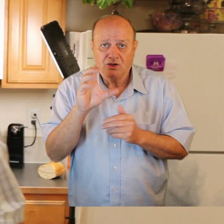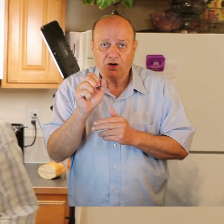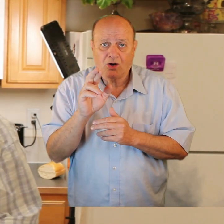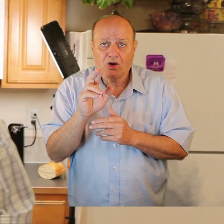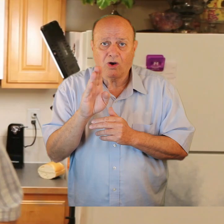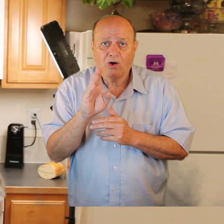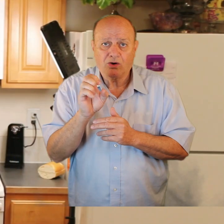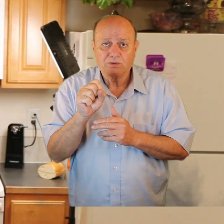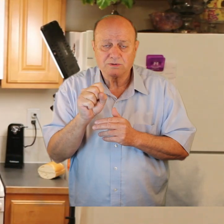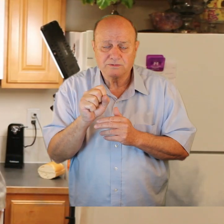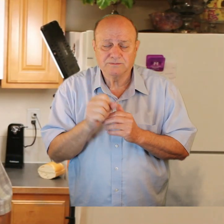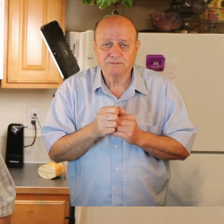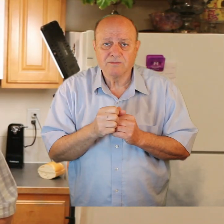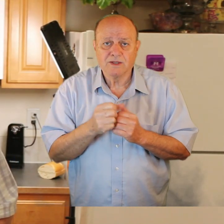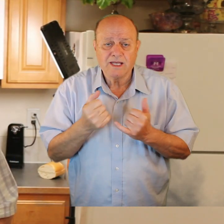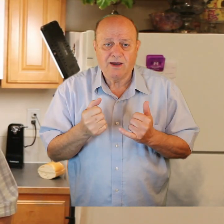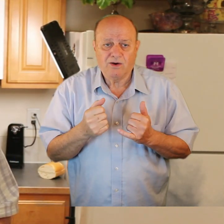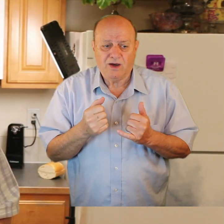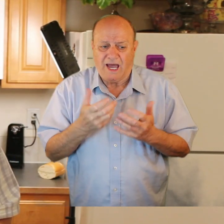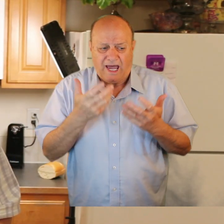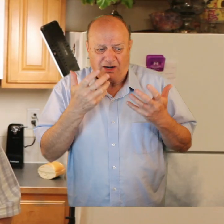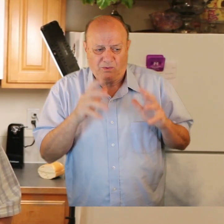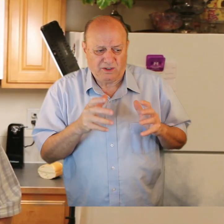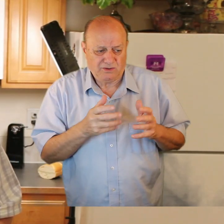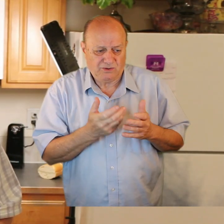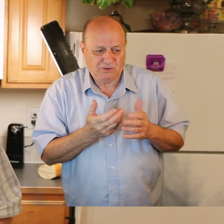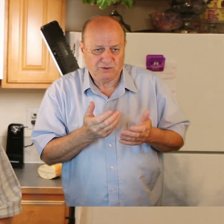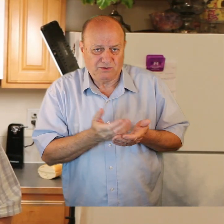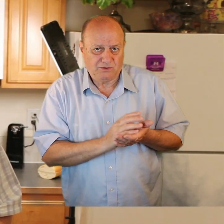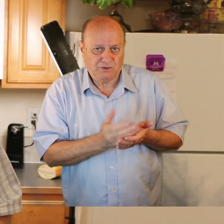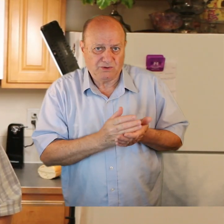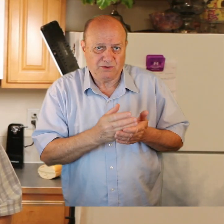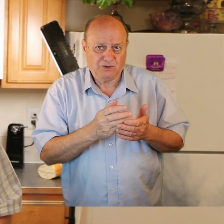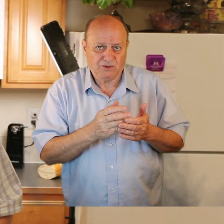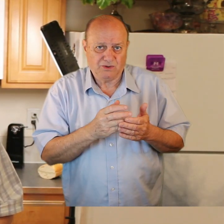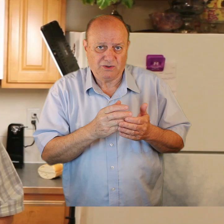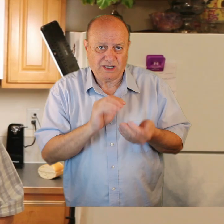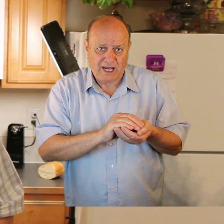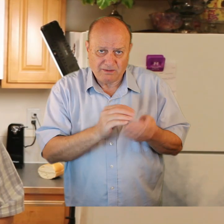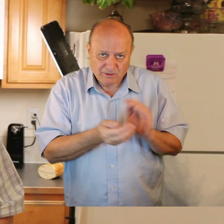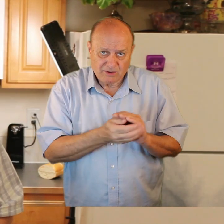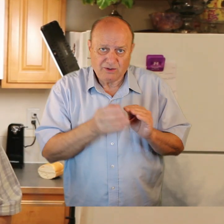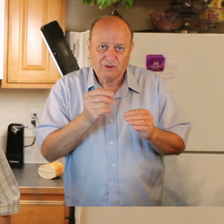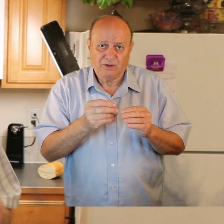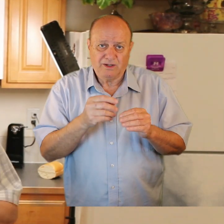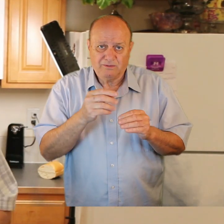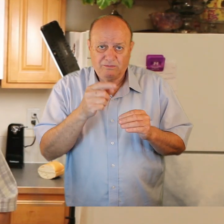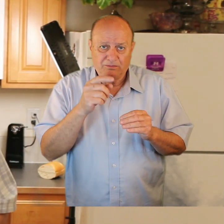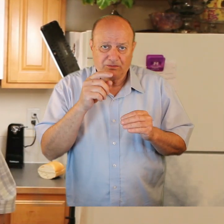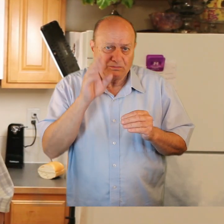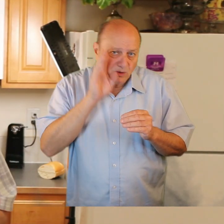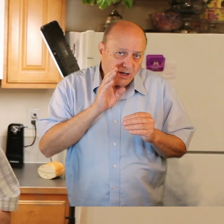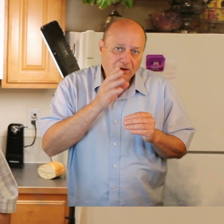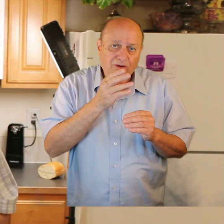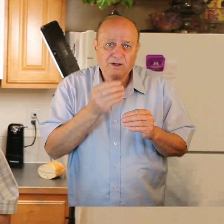than cooking off hamburger and then draining it and browning it and adding vegetable matter and stuff and then adding the